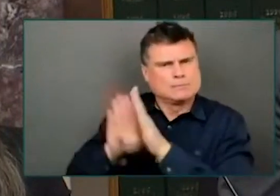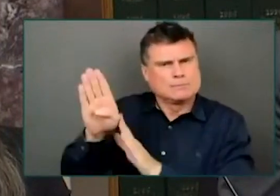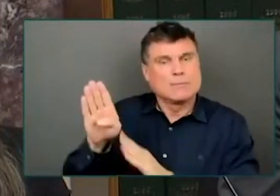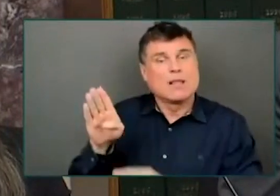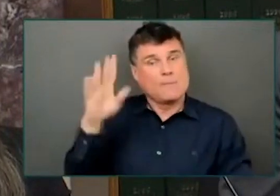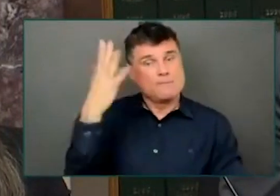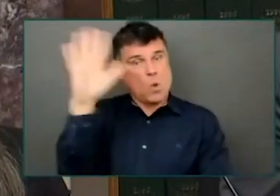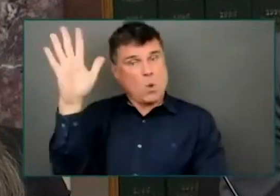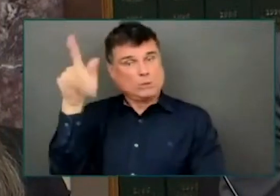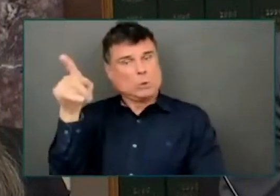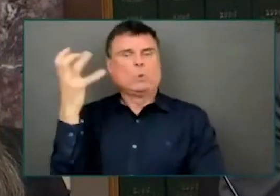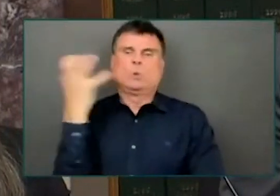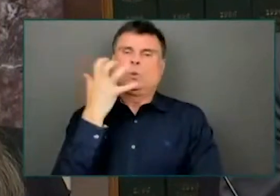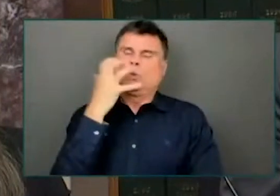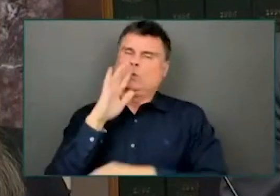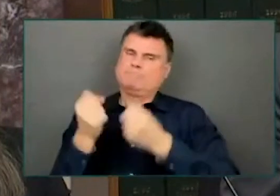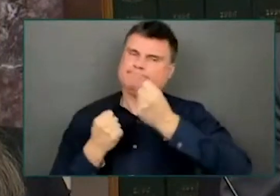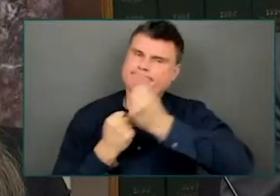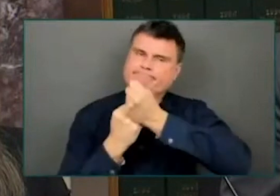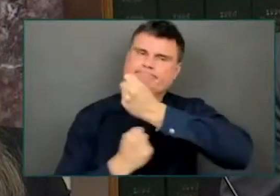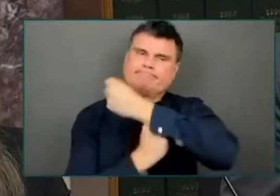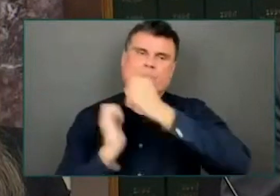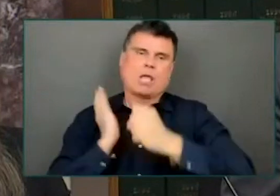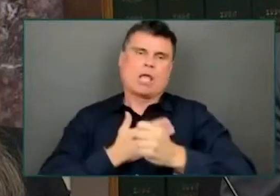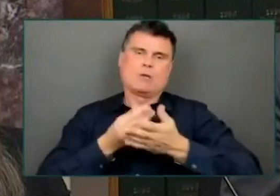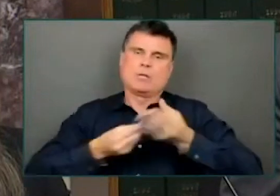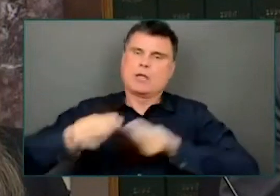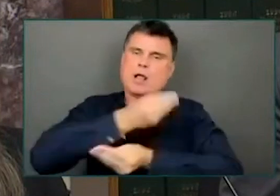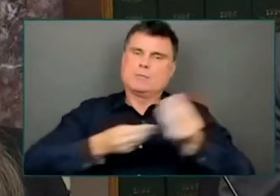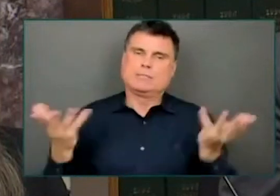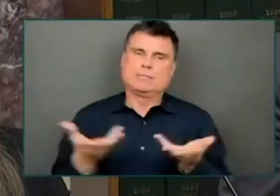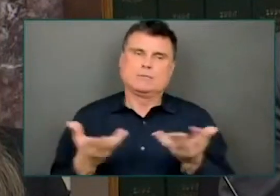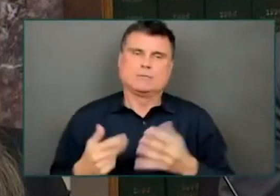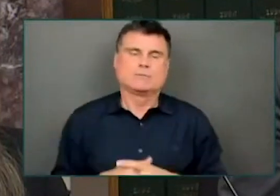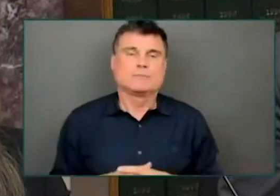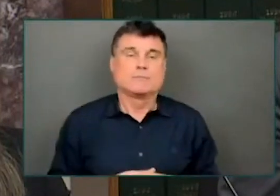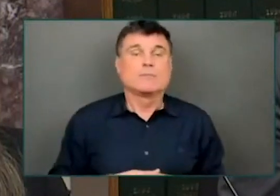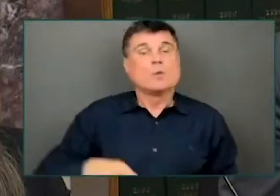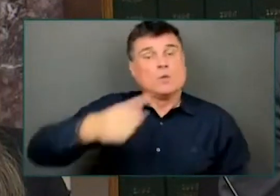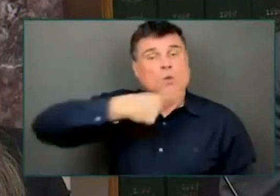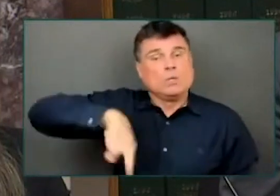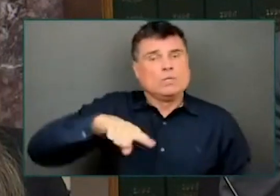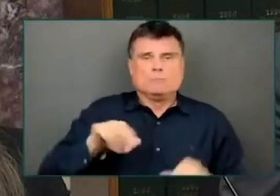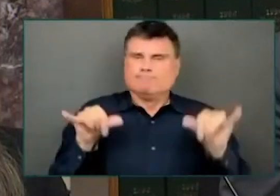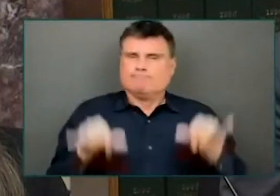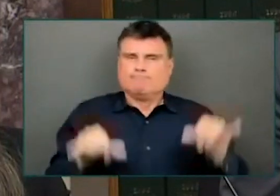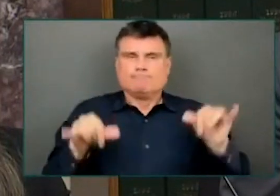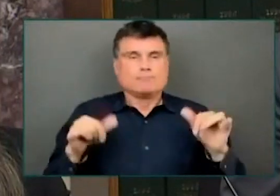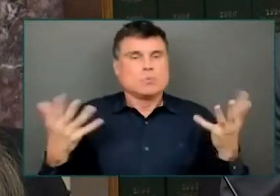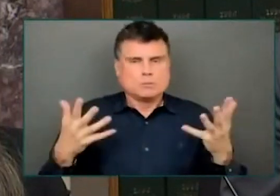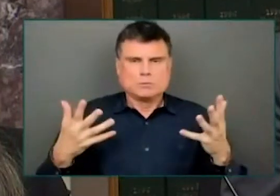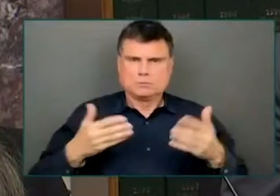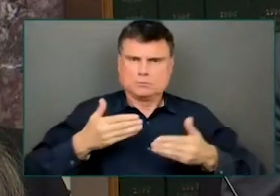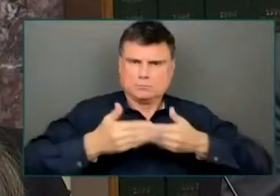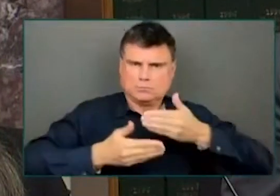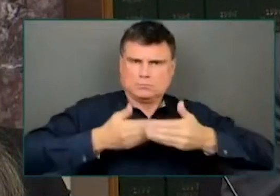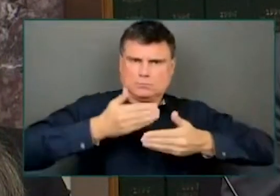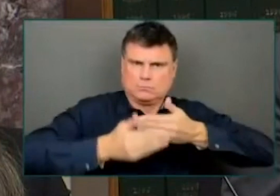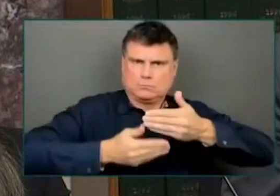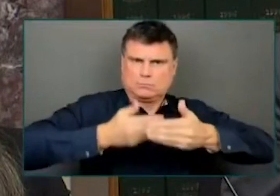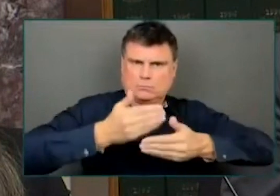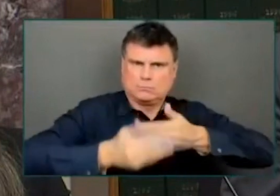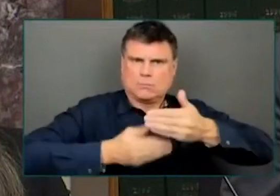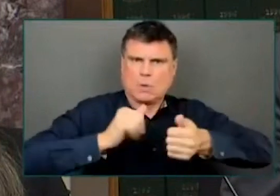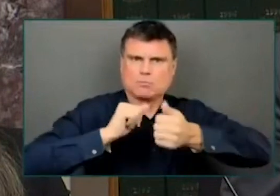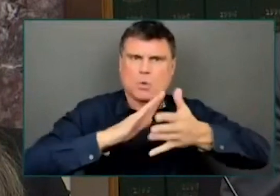economy. We are embarking on a new sustainable approach to protecting and managing BC's forests,